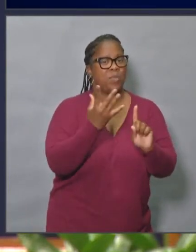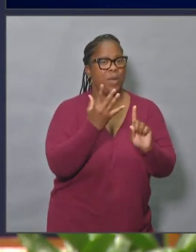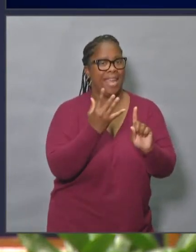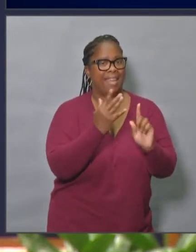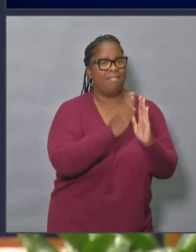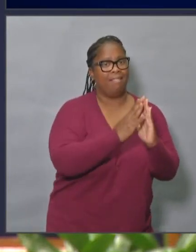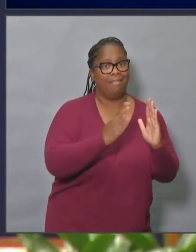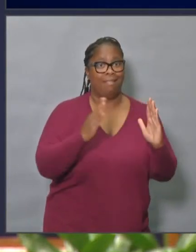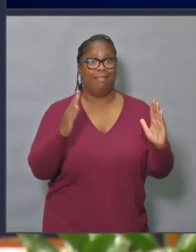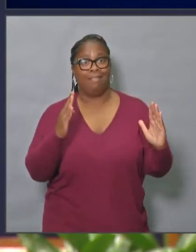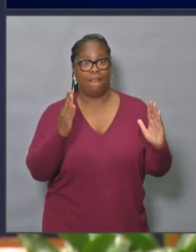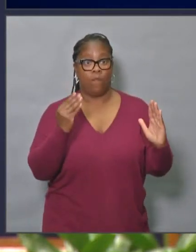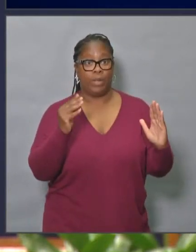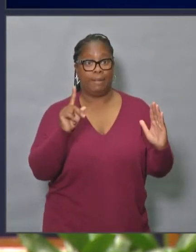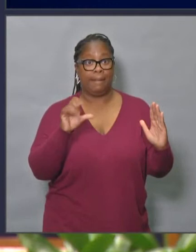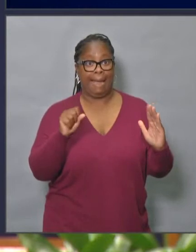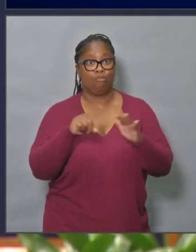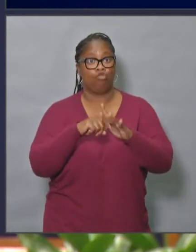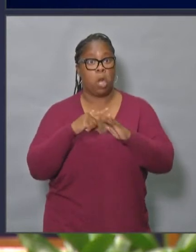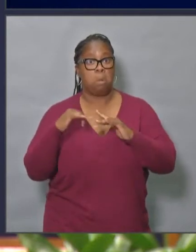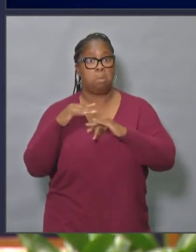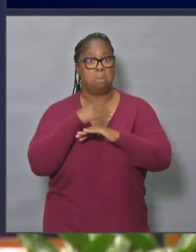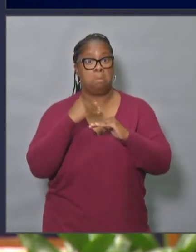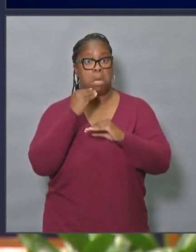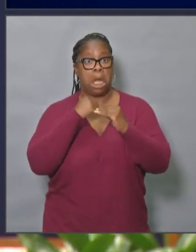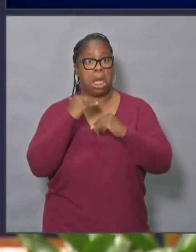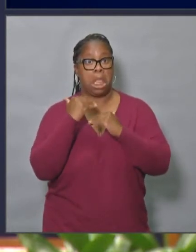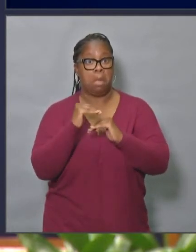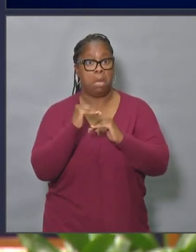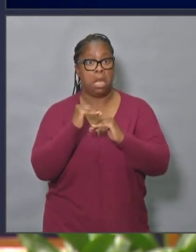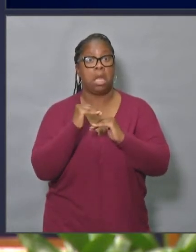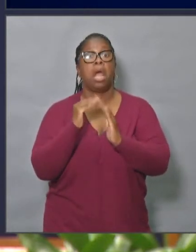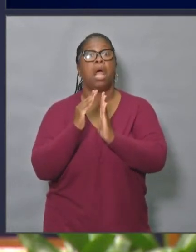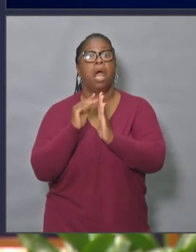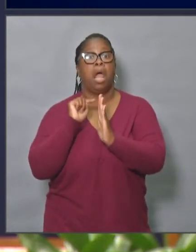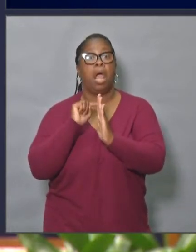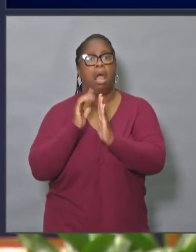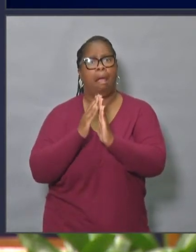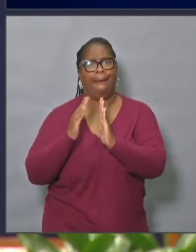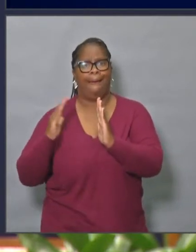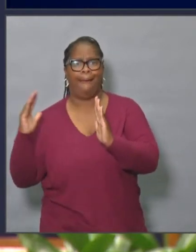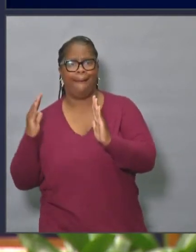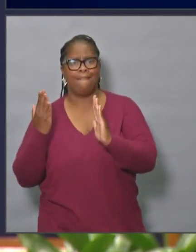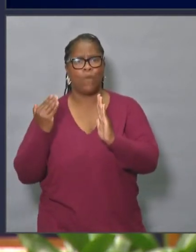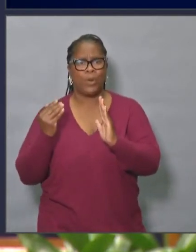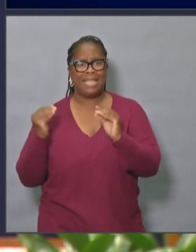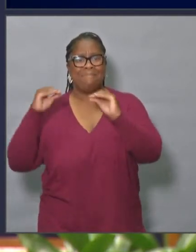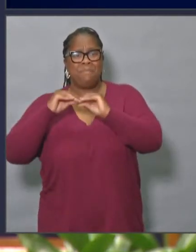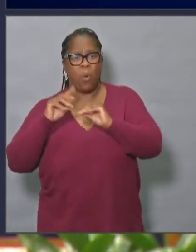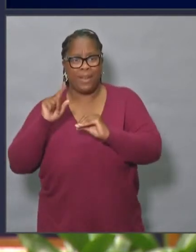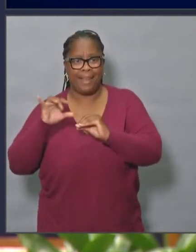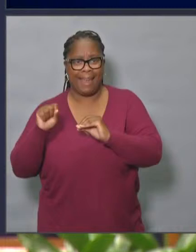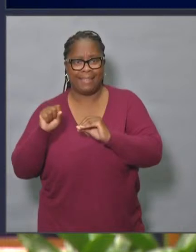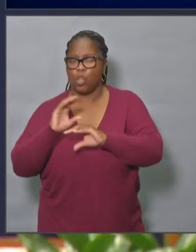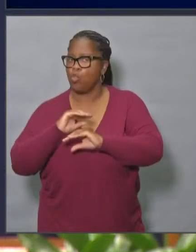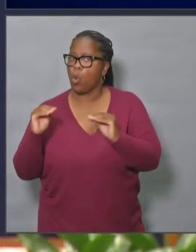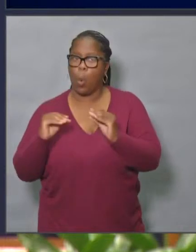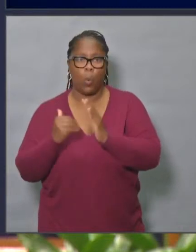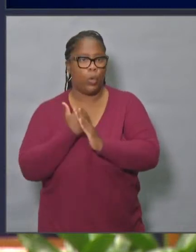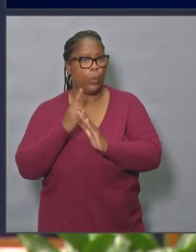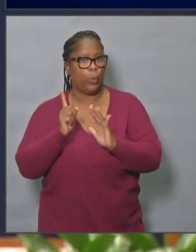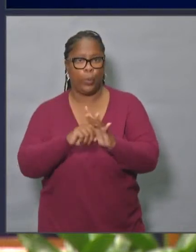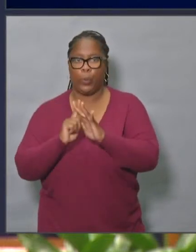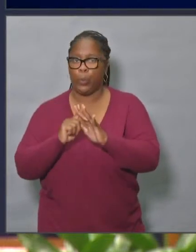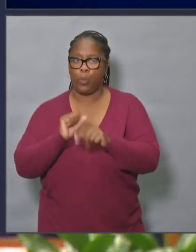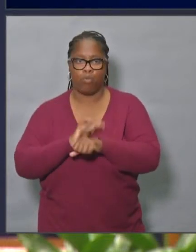was resumed, and then again, only if there are no new cases. So to summarize, nursing homes